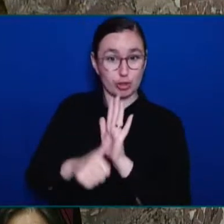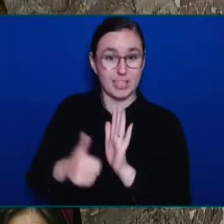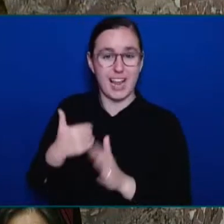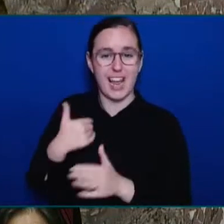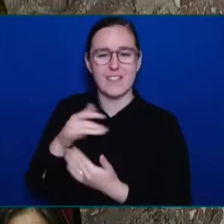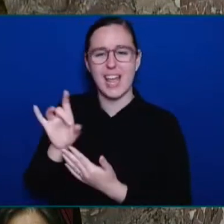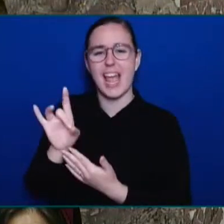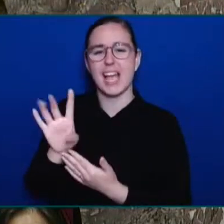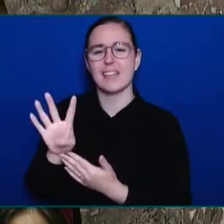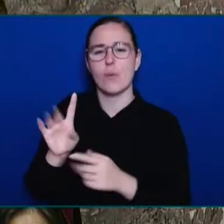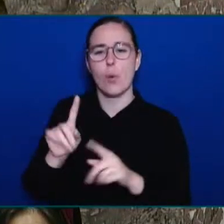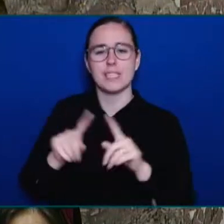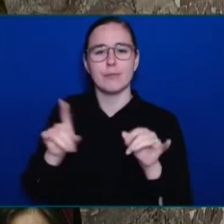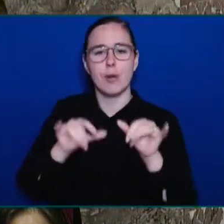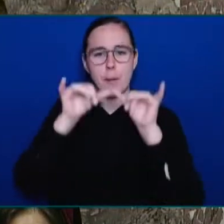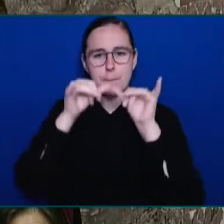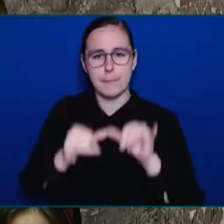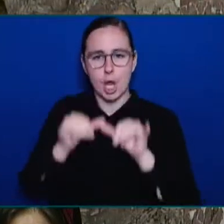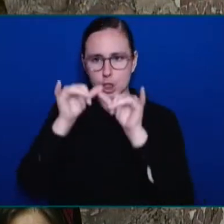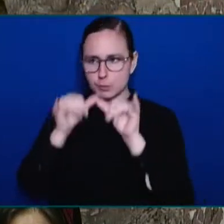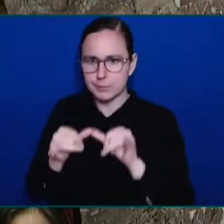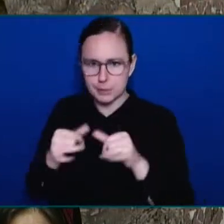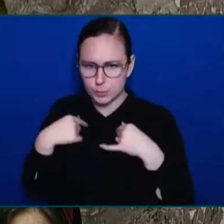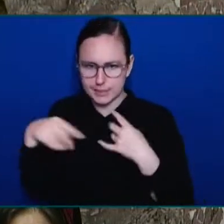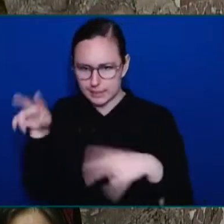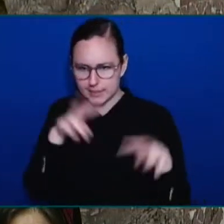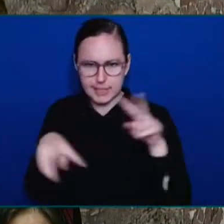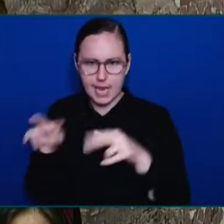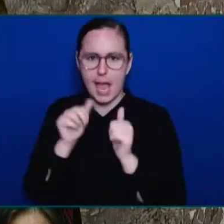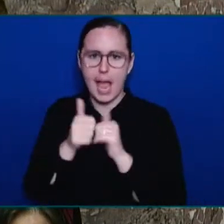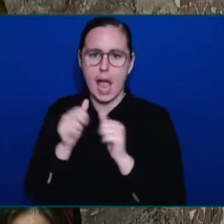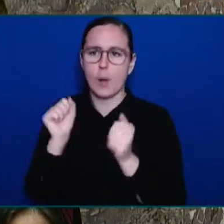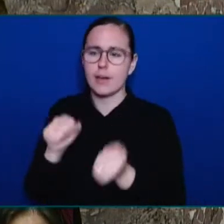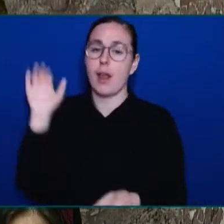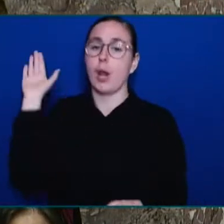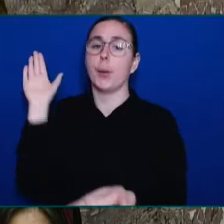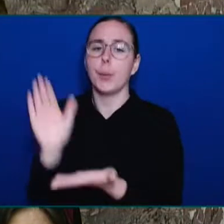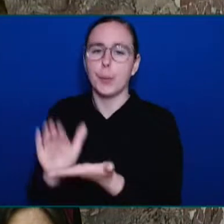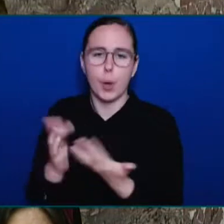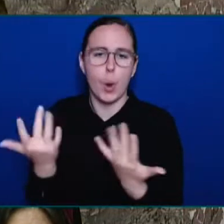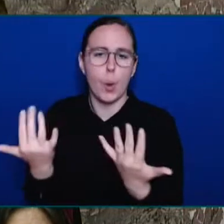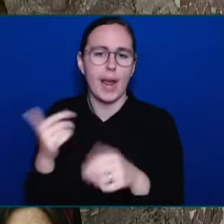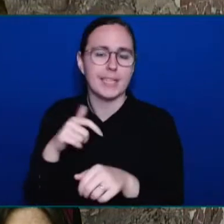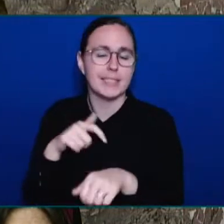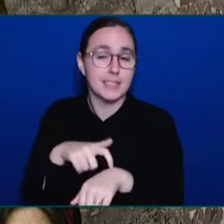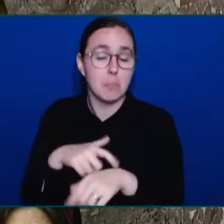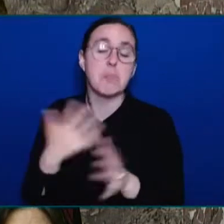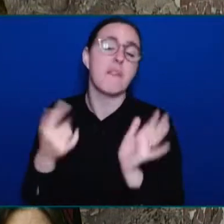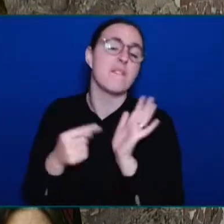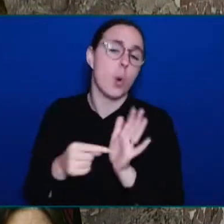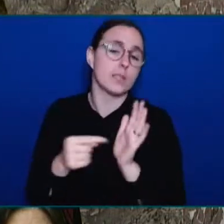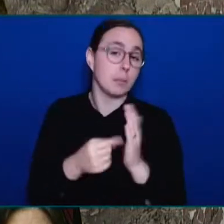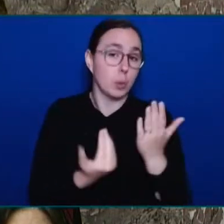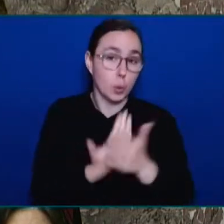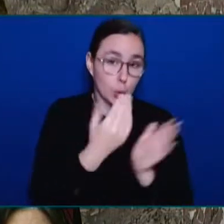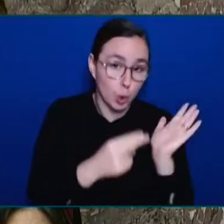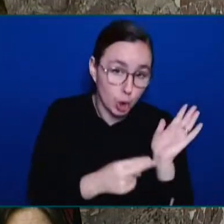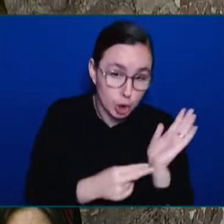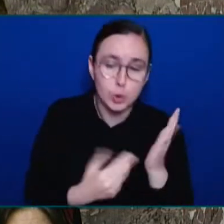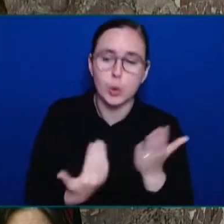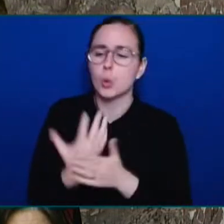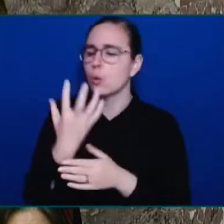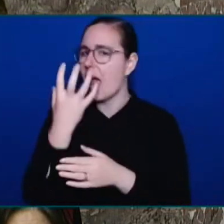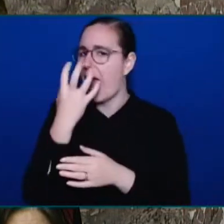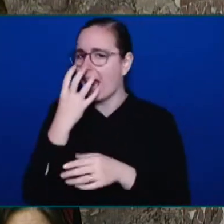adding new nurses, new anesthesiologists, new medical processing technologists, so that people would get care sooner.